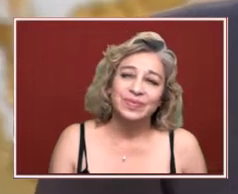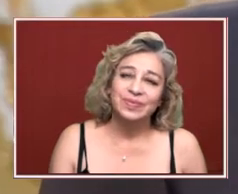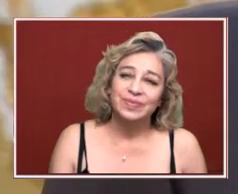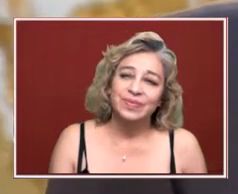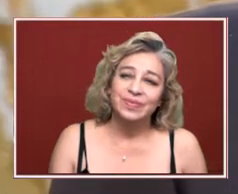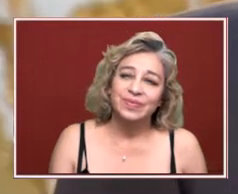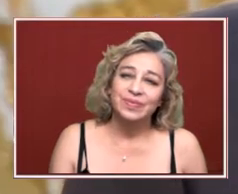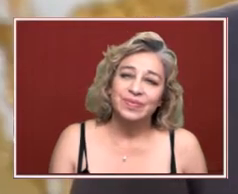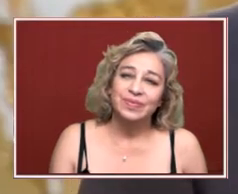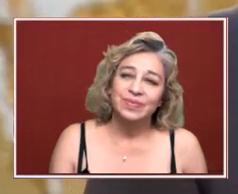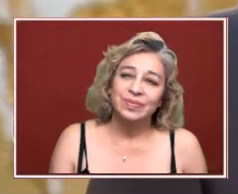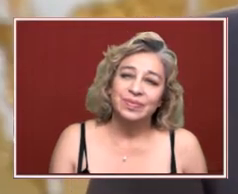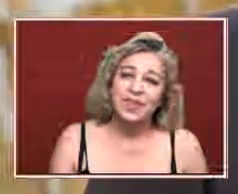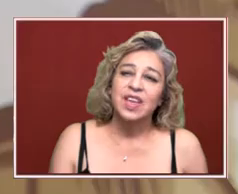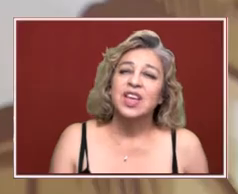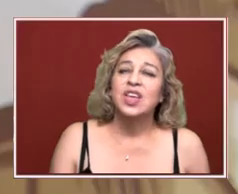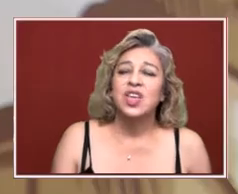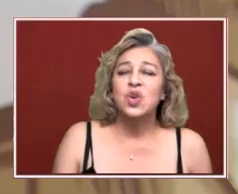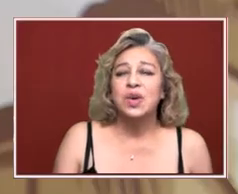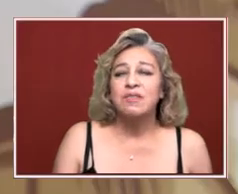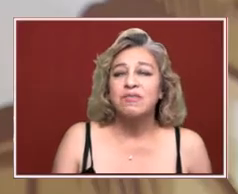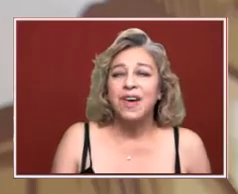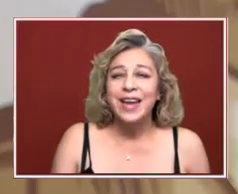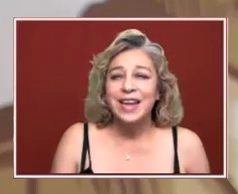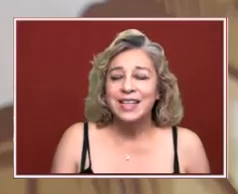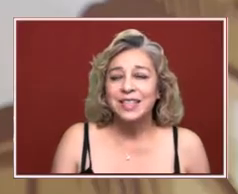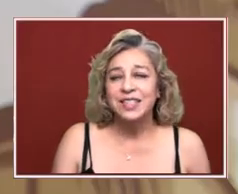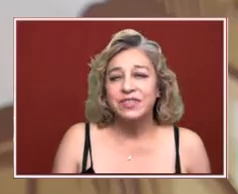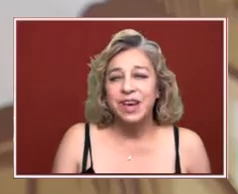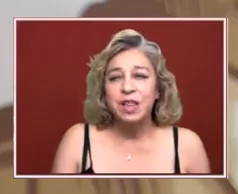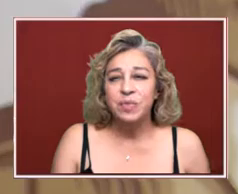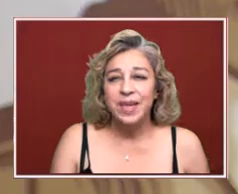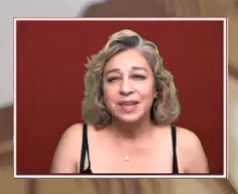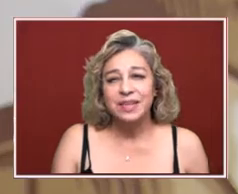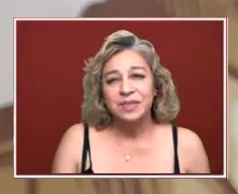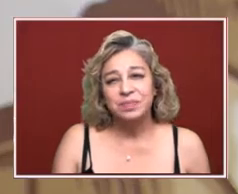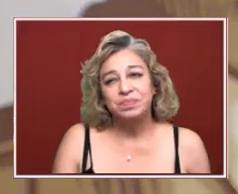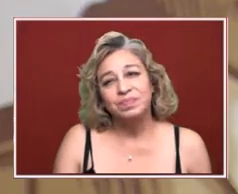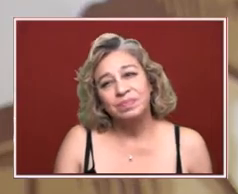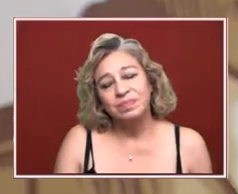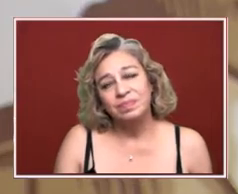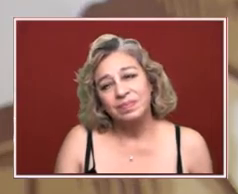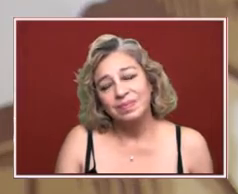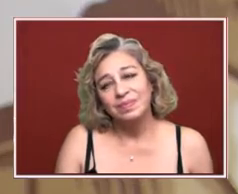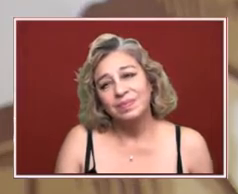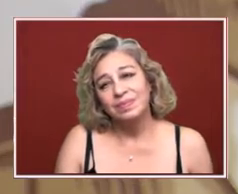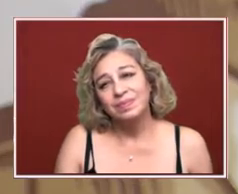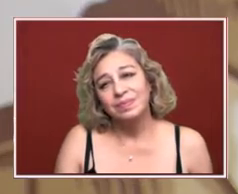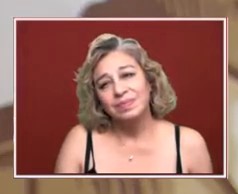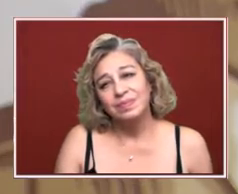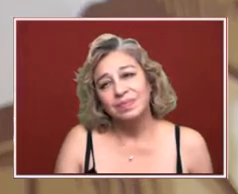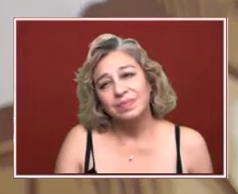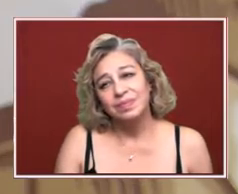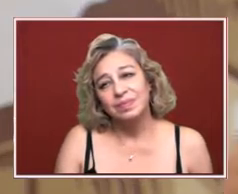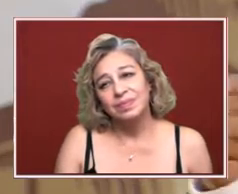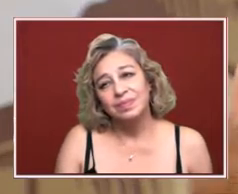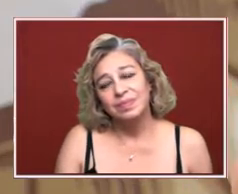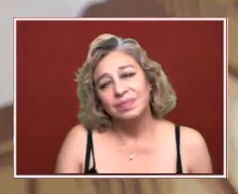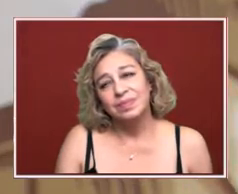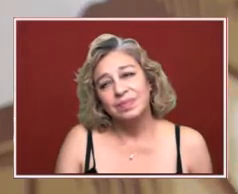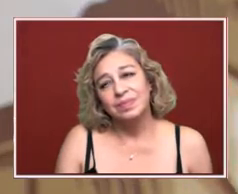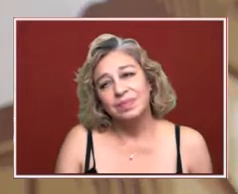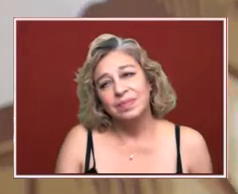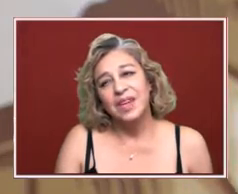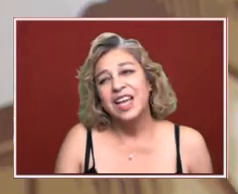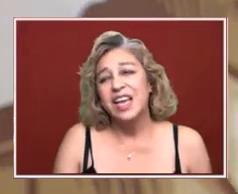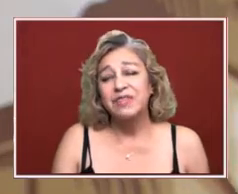puede financiar el desarrollo? You can finance development. Si no hay